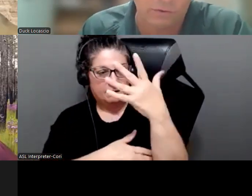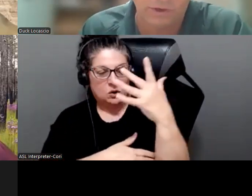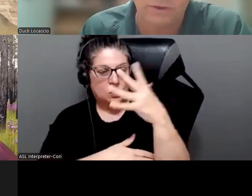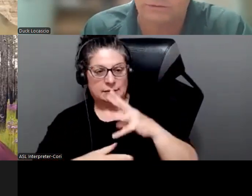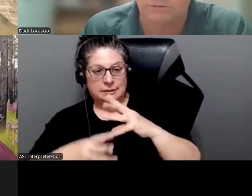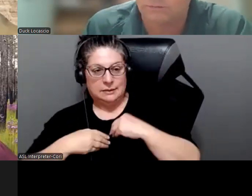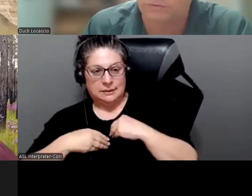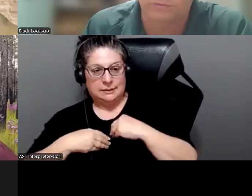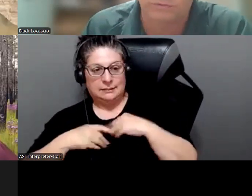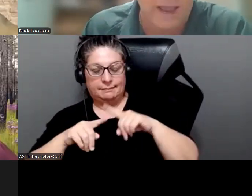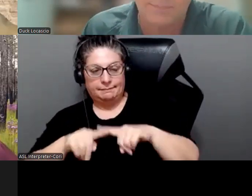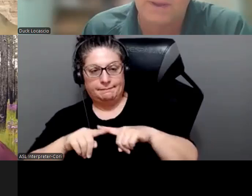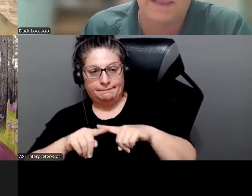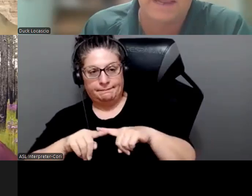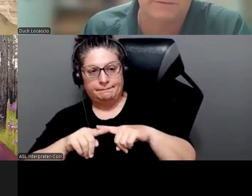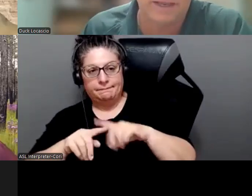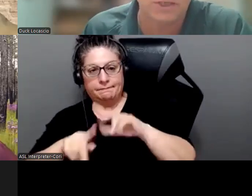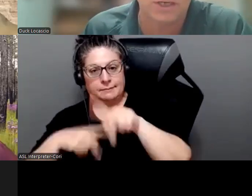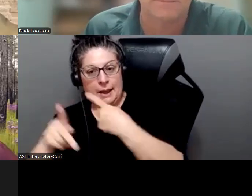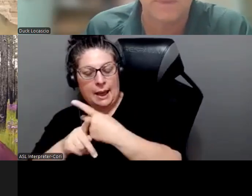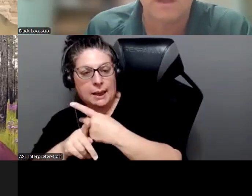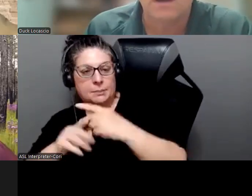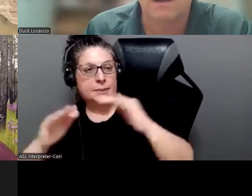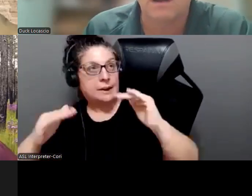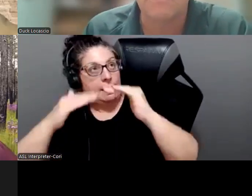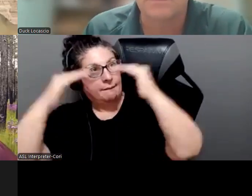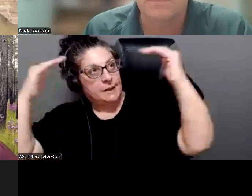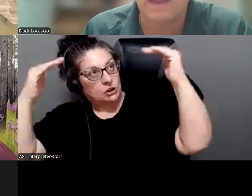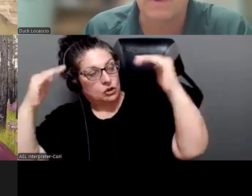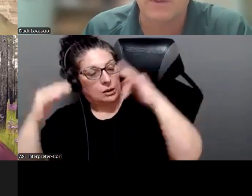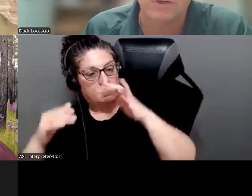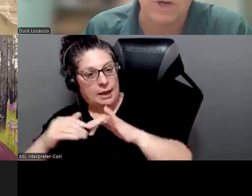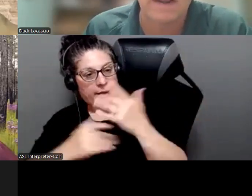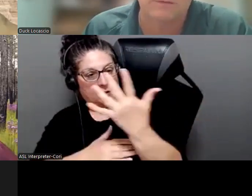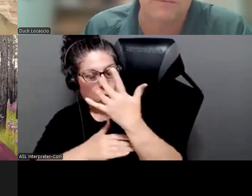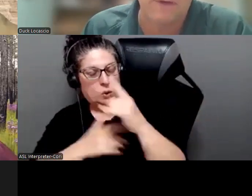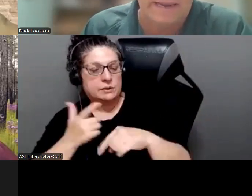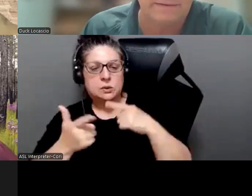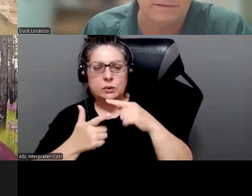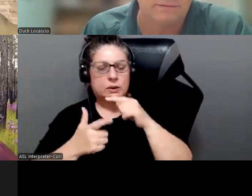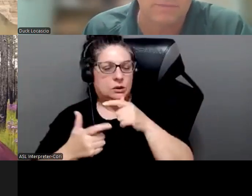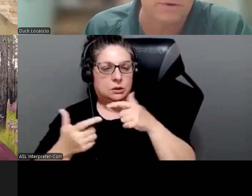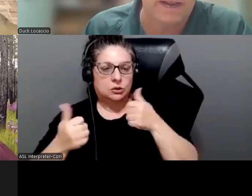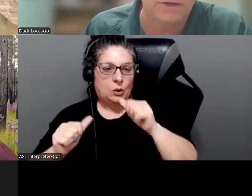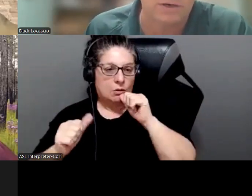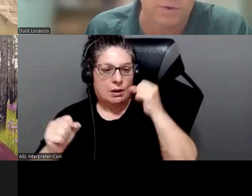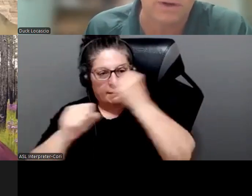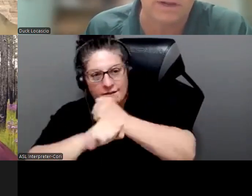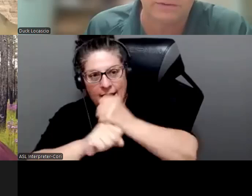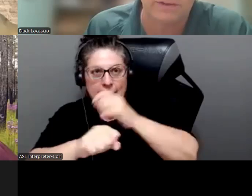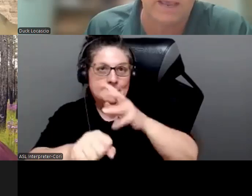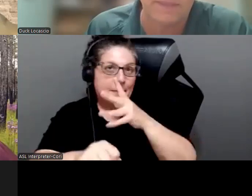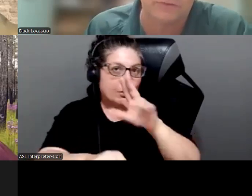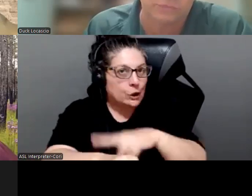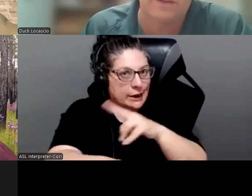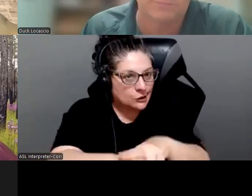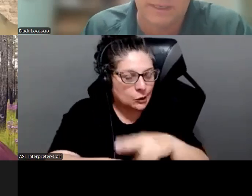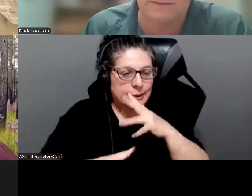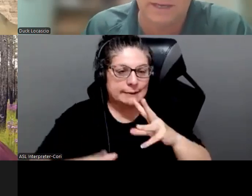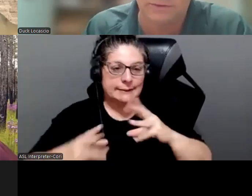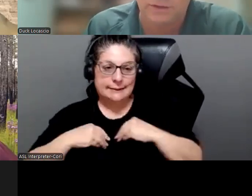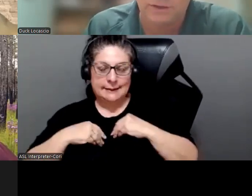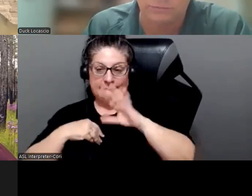on the soil type and elevation. And we try not to fight Mother Nature. We're going to accept that